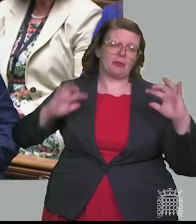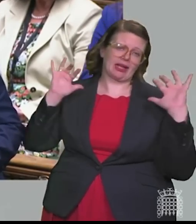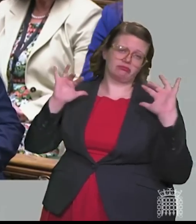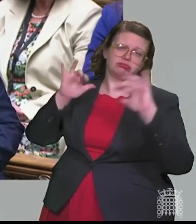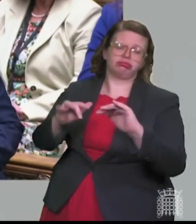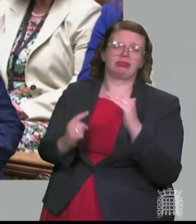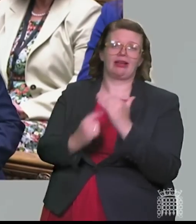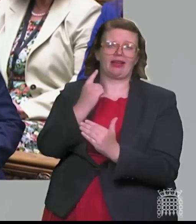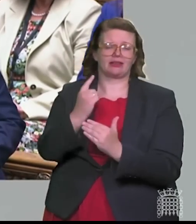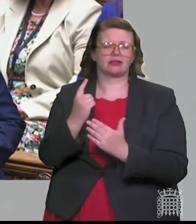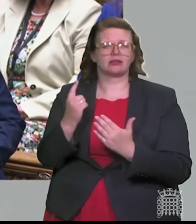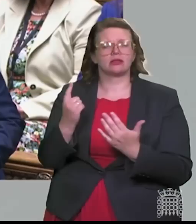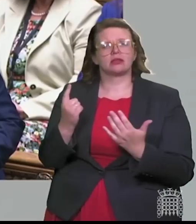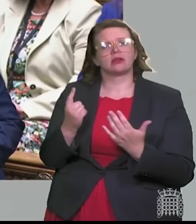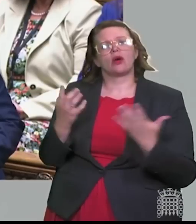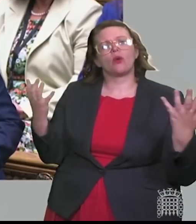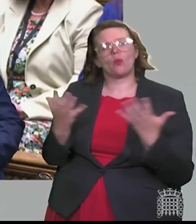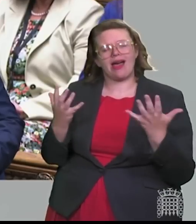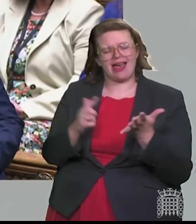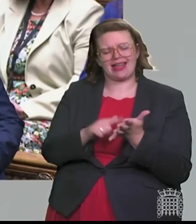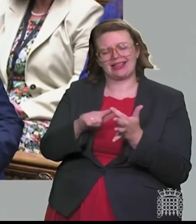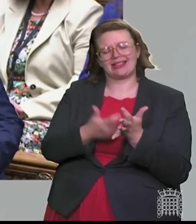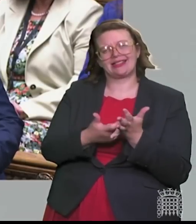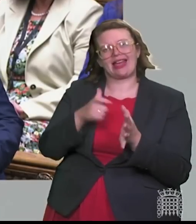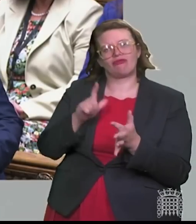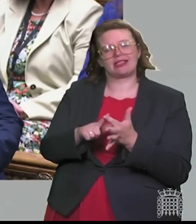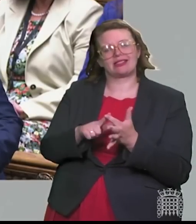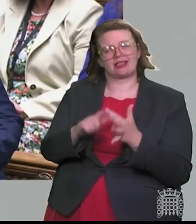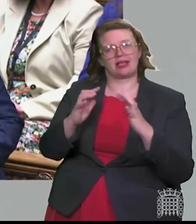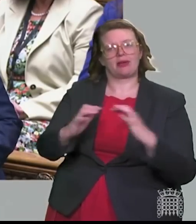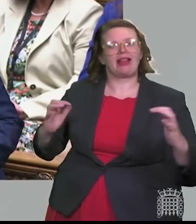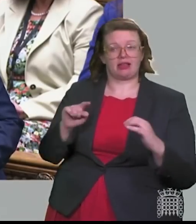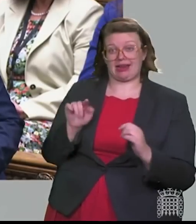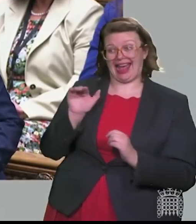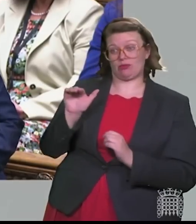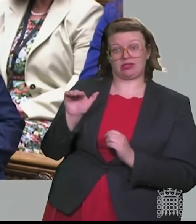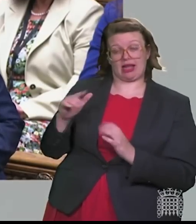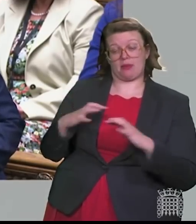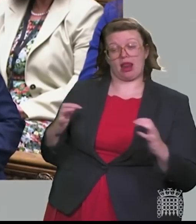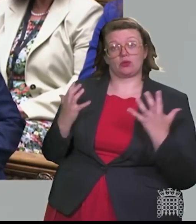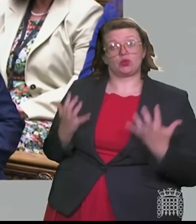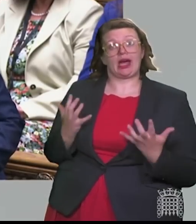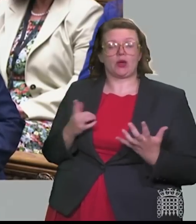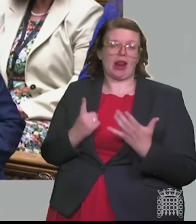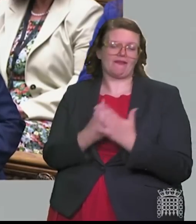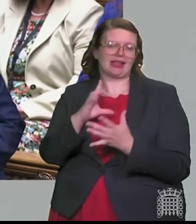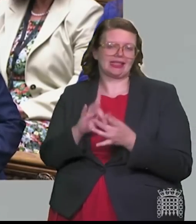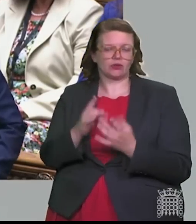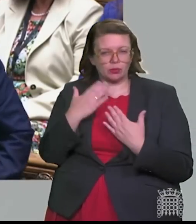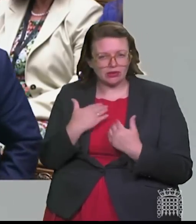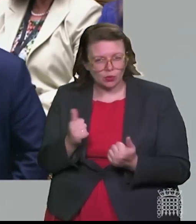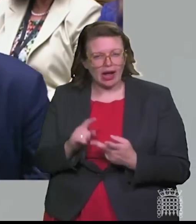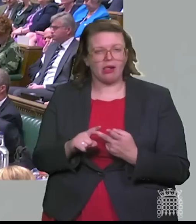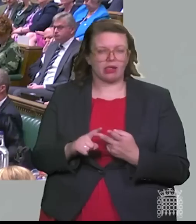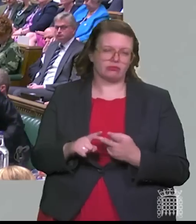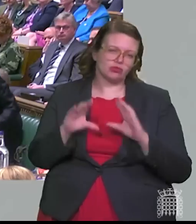hosting for the Baton of Hope on the Terrace Pavilion at after PMQs today to raise awareness around mental health and suicide prevention?